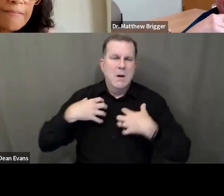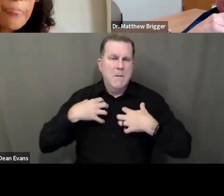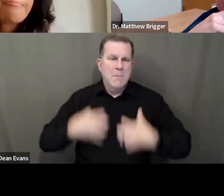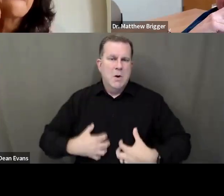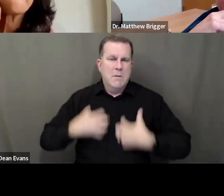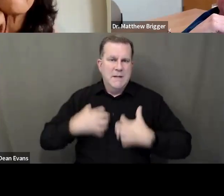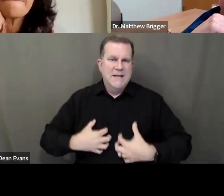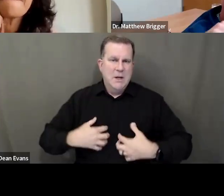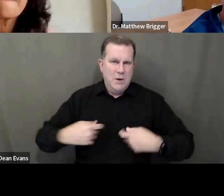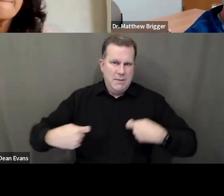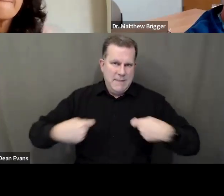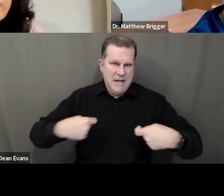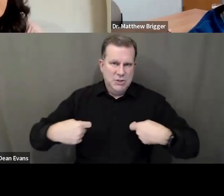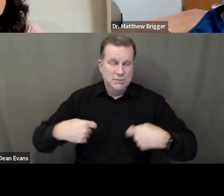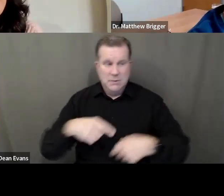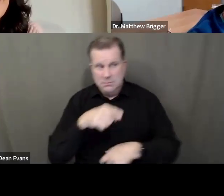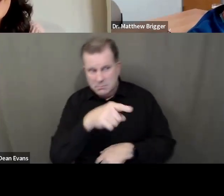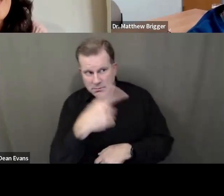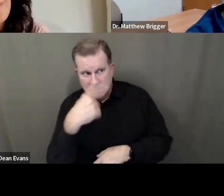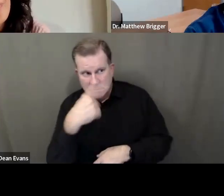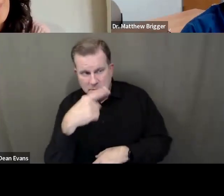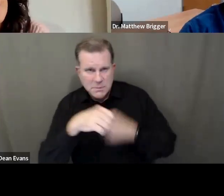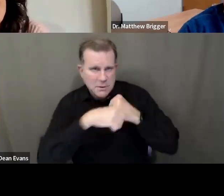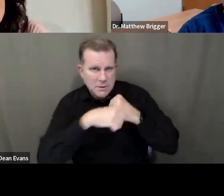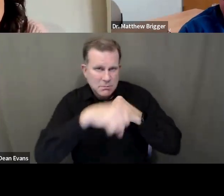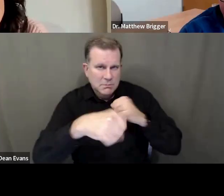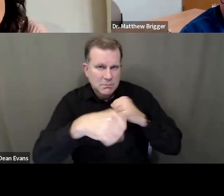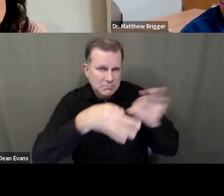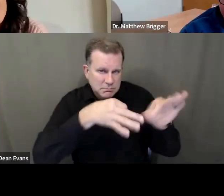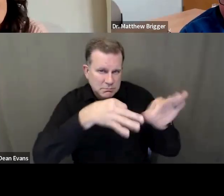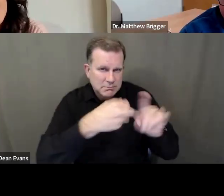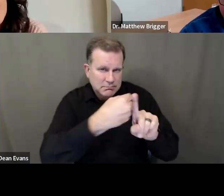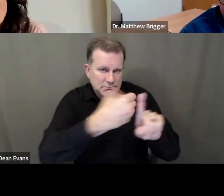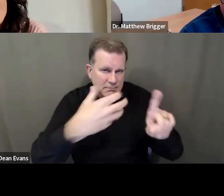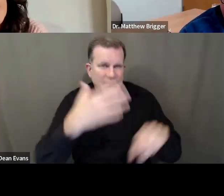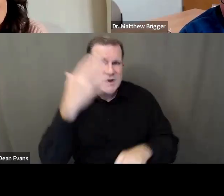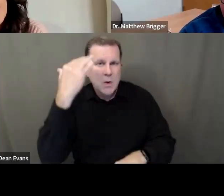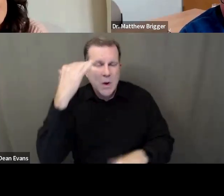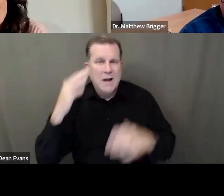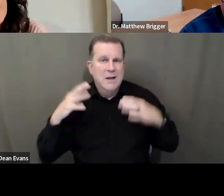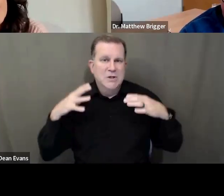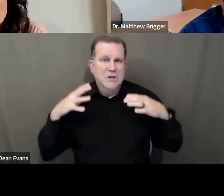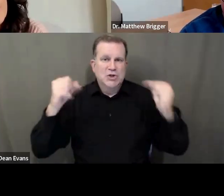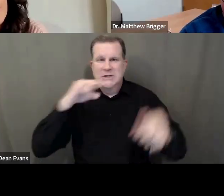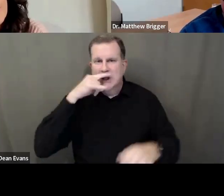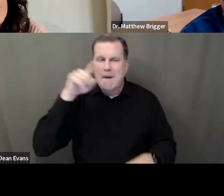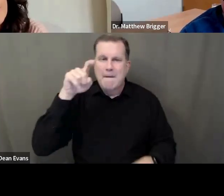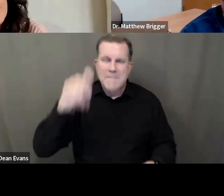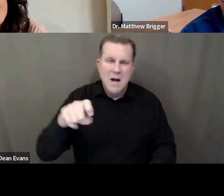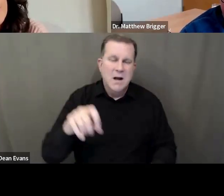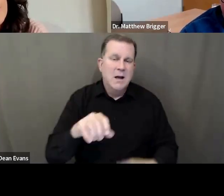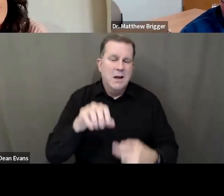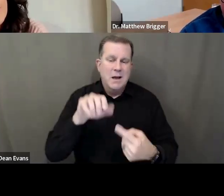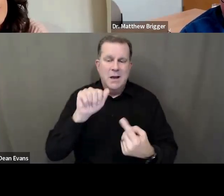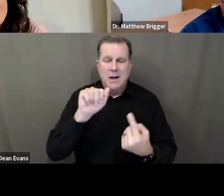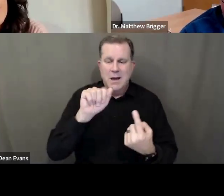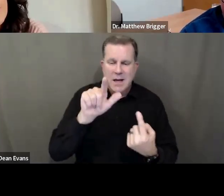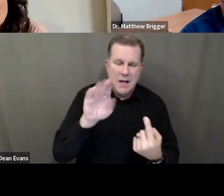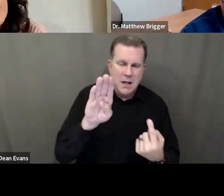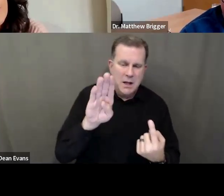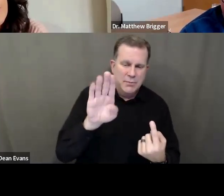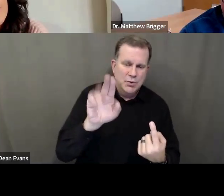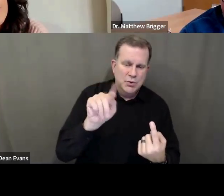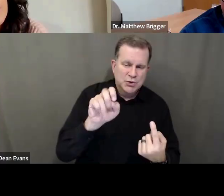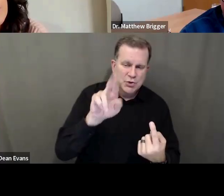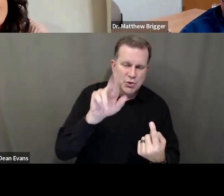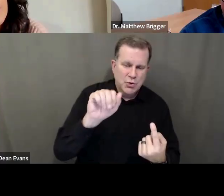Can you elaborate why charged kids need to take albuterol, atrovent, flovent, and what